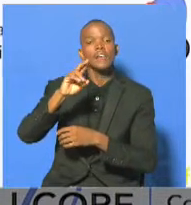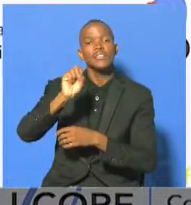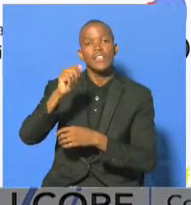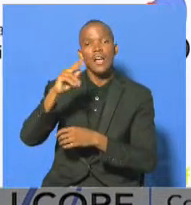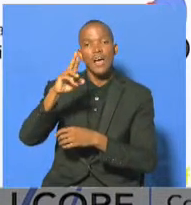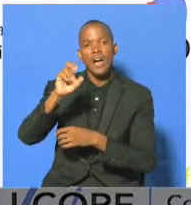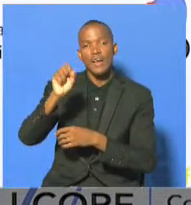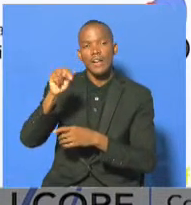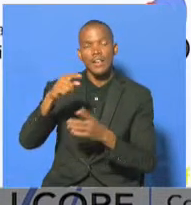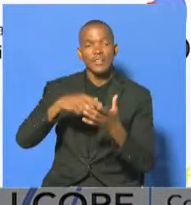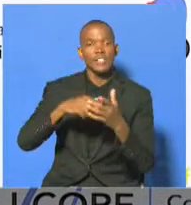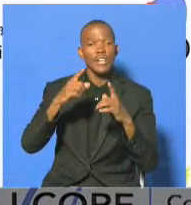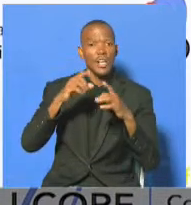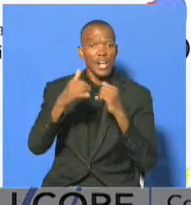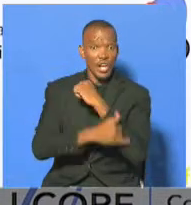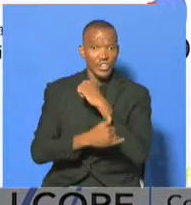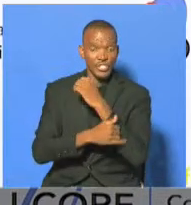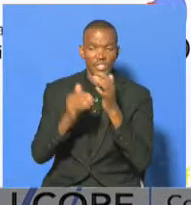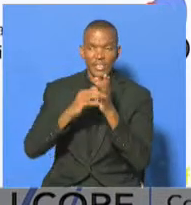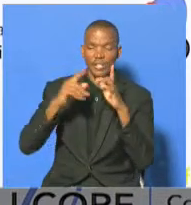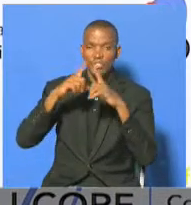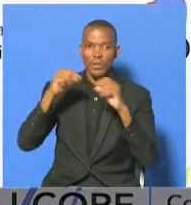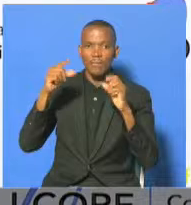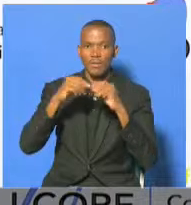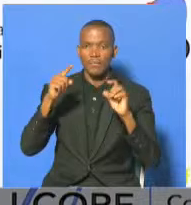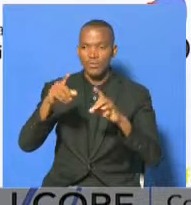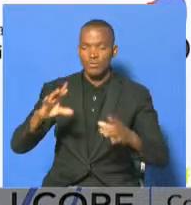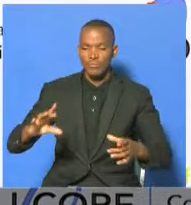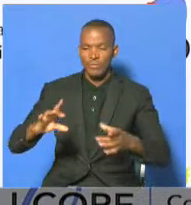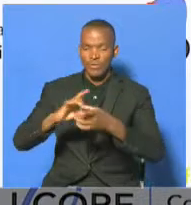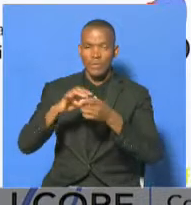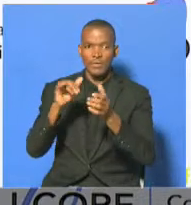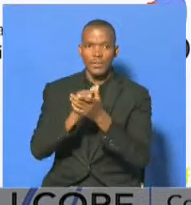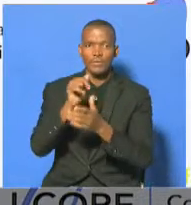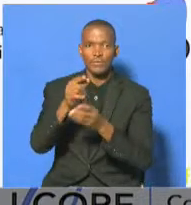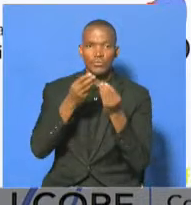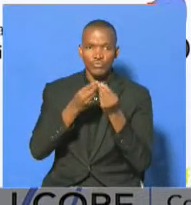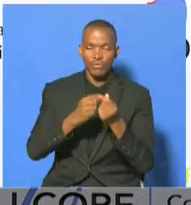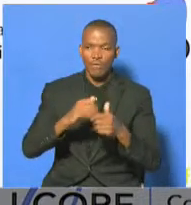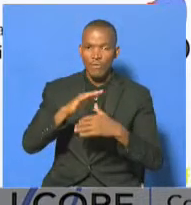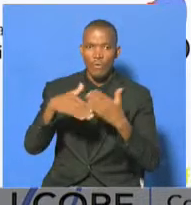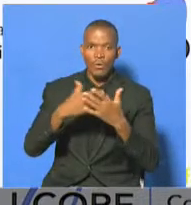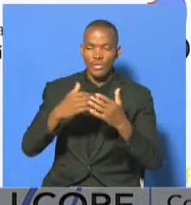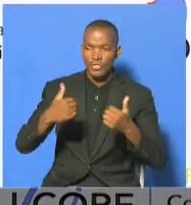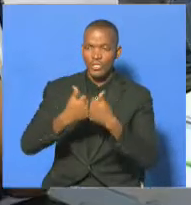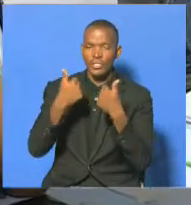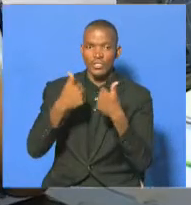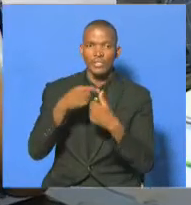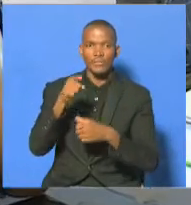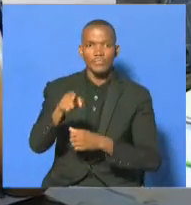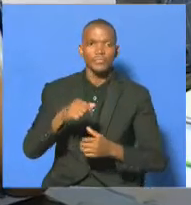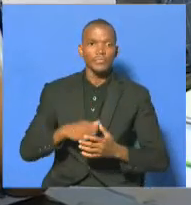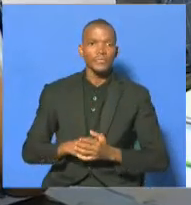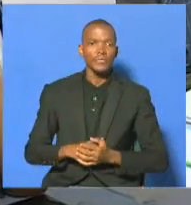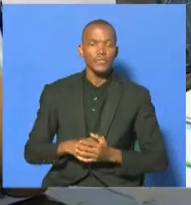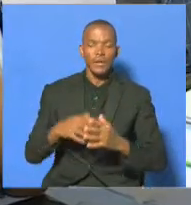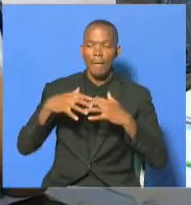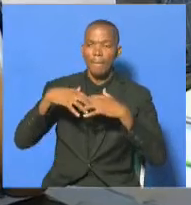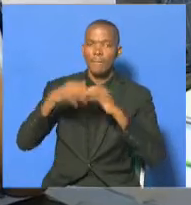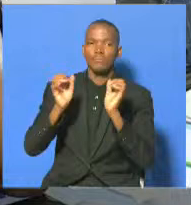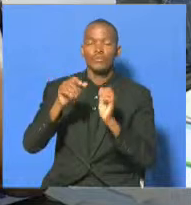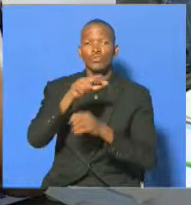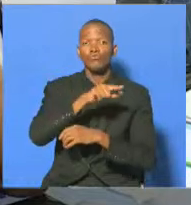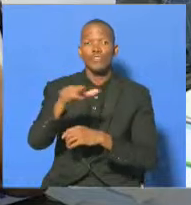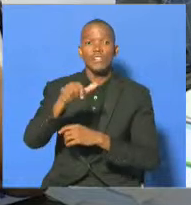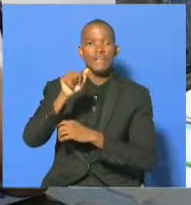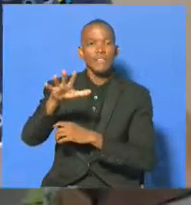and Japan to collectively tackle these pressing global challenges. Launched in